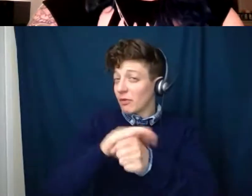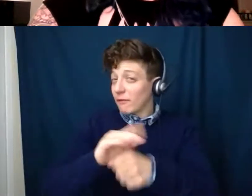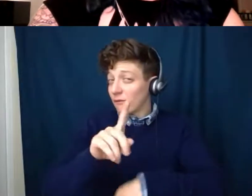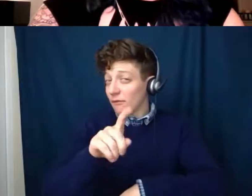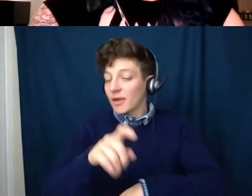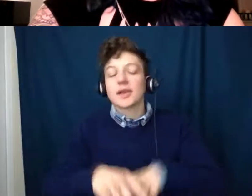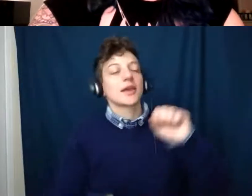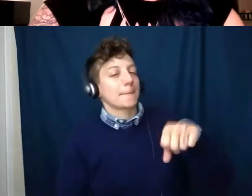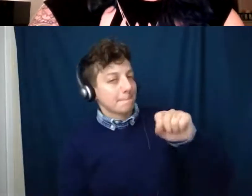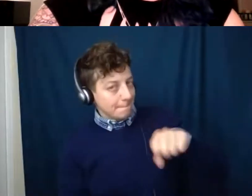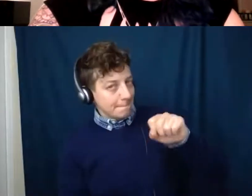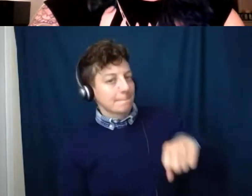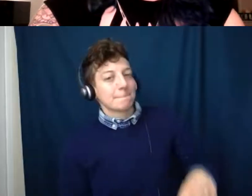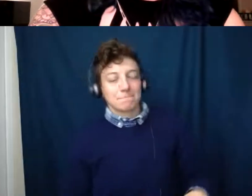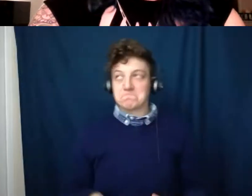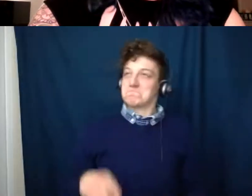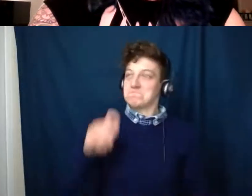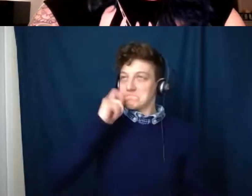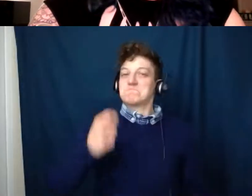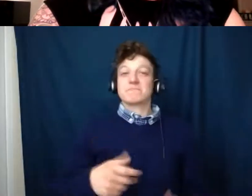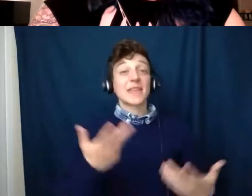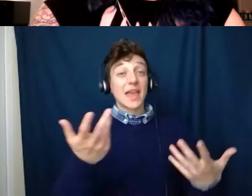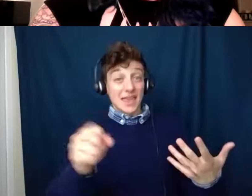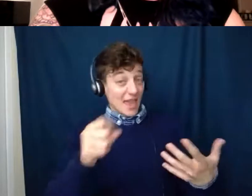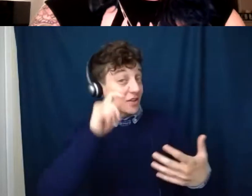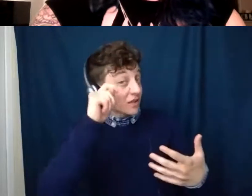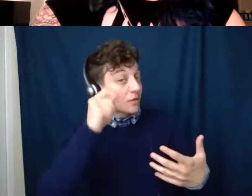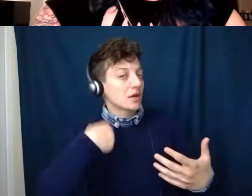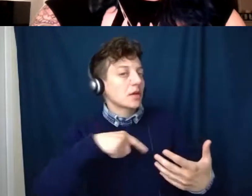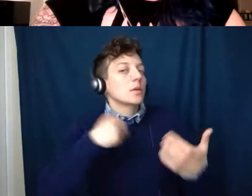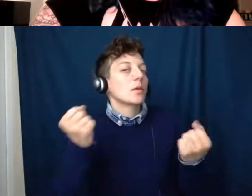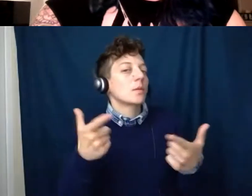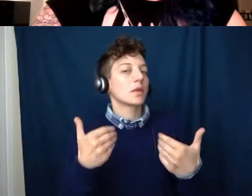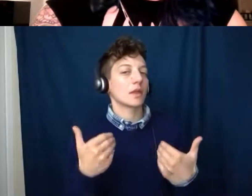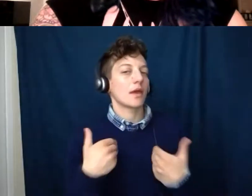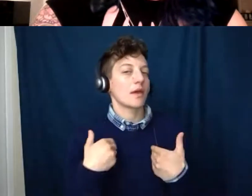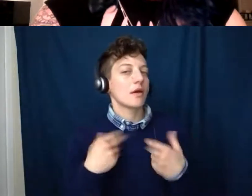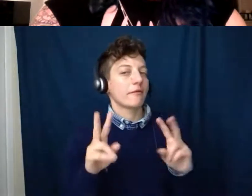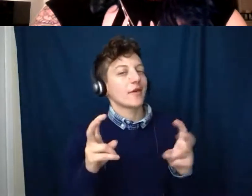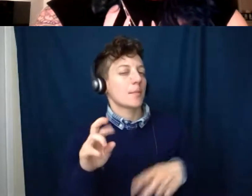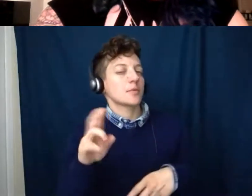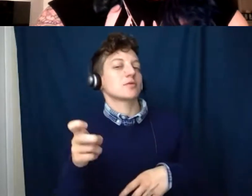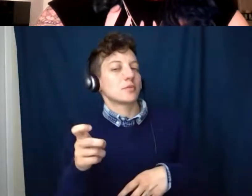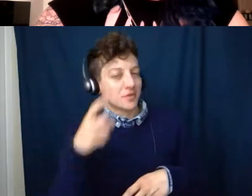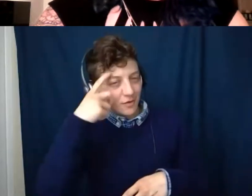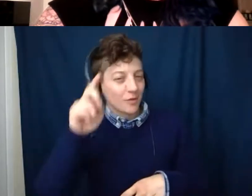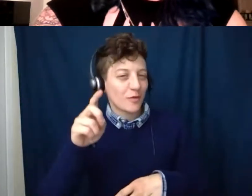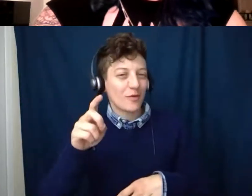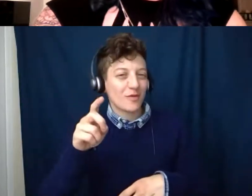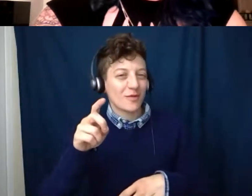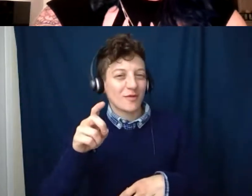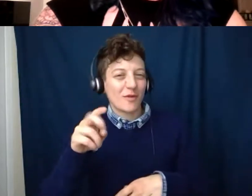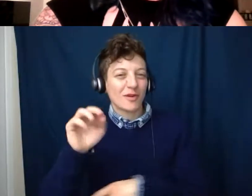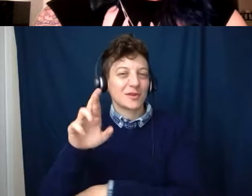Yeah. All right, sweet. Yeah, because in theory, we all have a prescription for it, even though. Right.